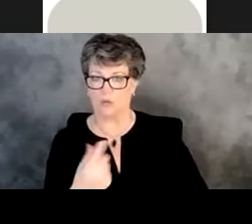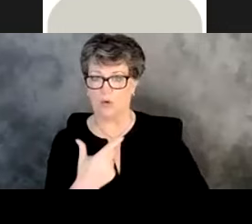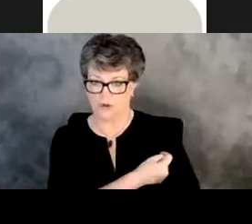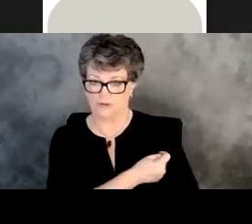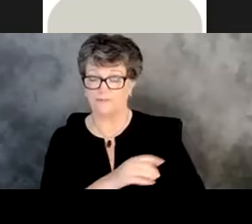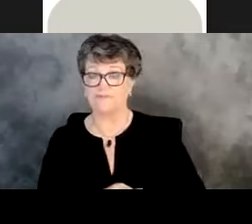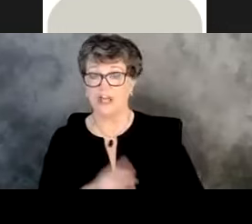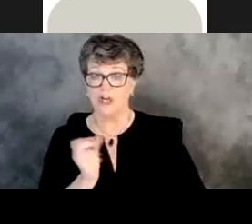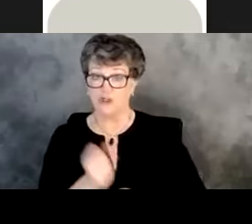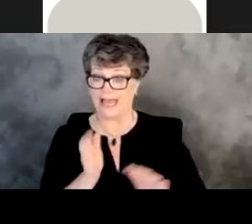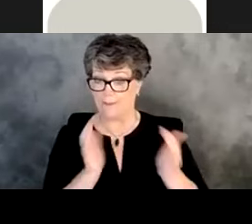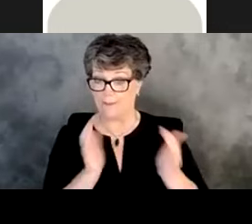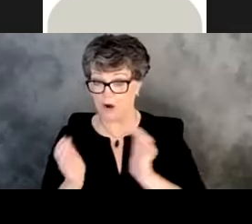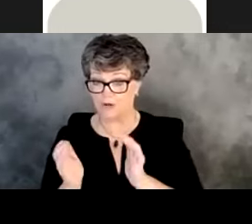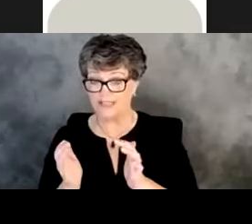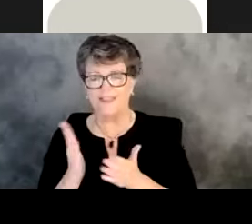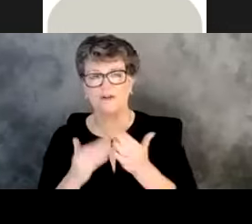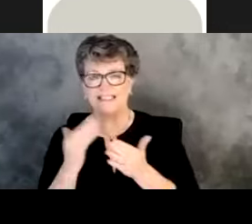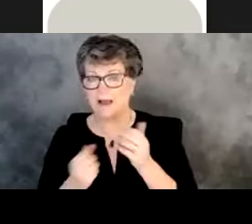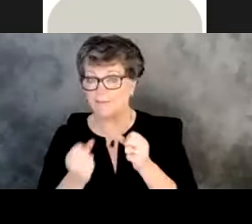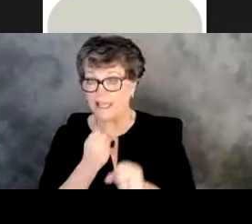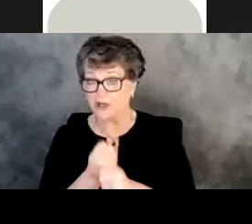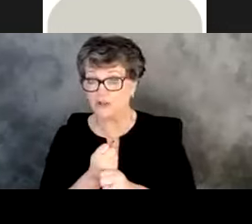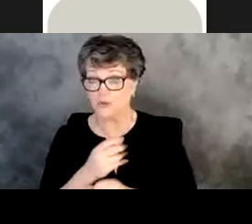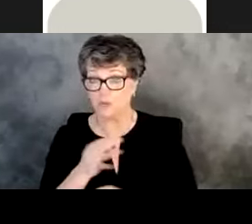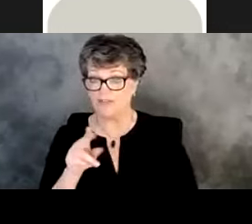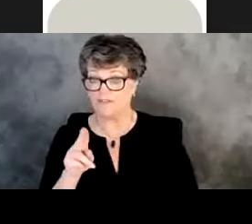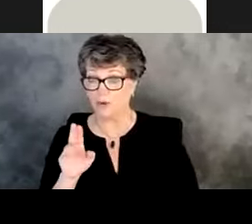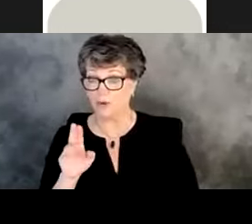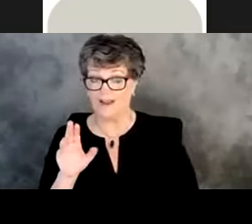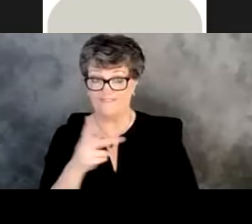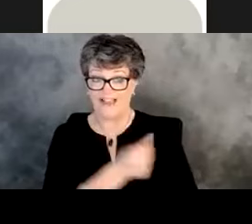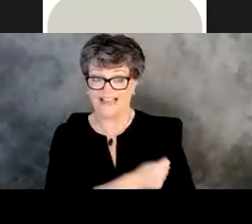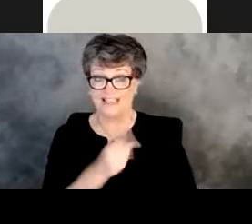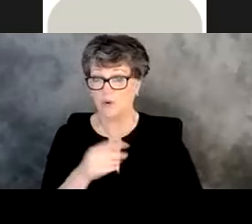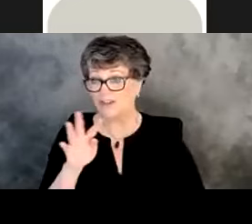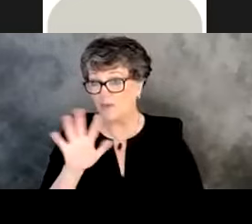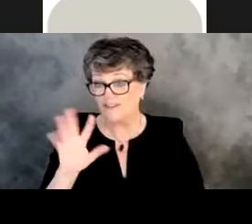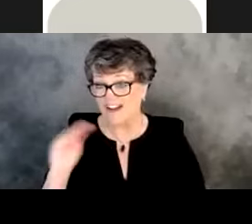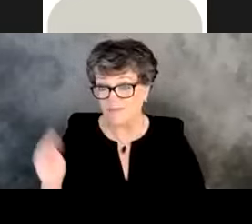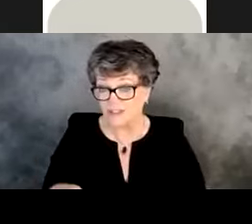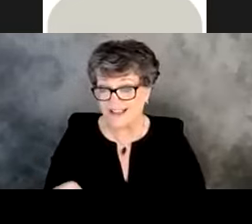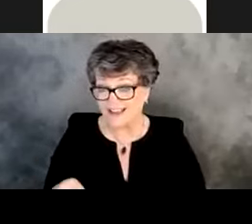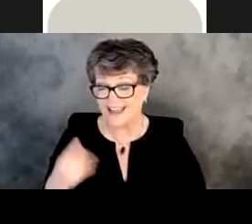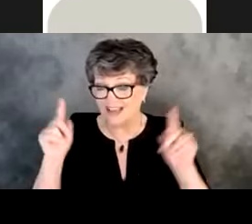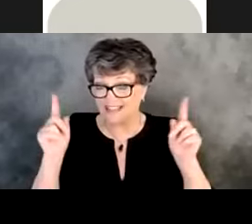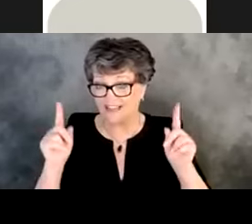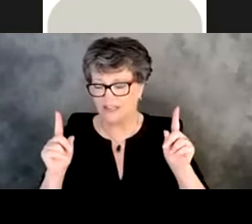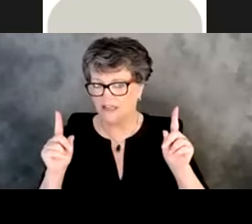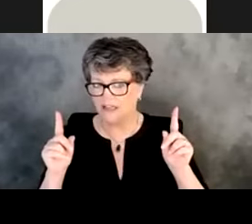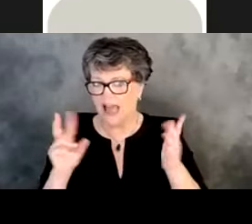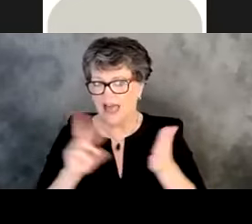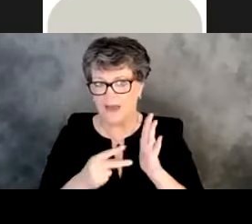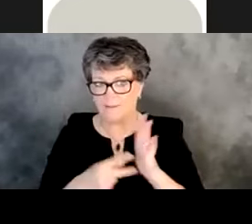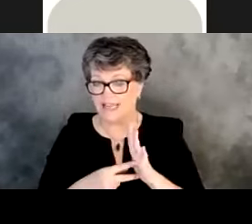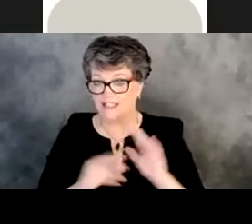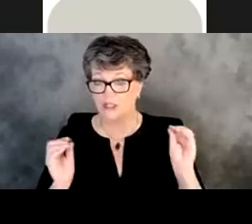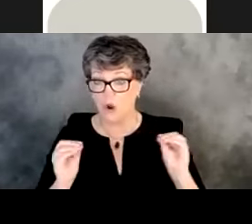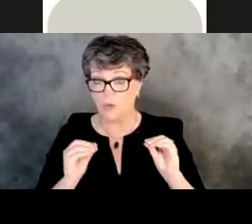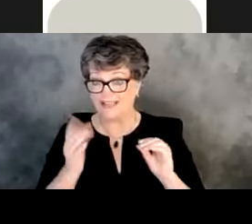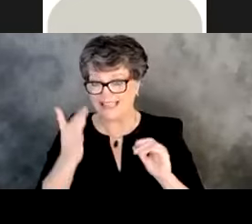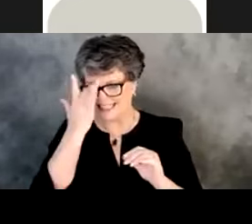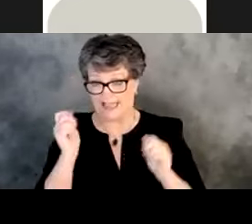give some comparison, there are some years to where the flu vaccine is only 40% effective. And when we talk about effective, that means that no one got sick at